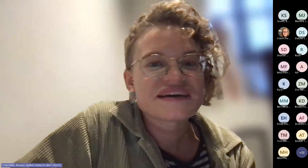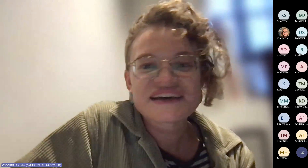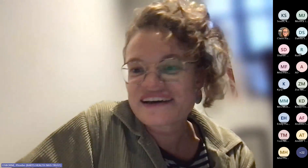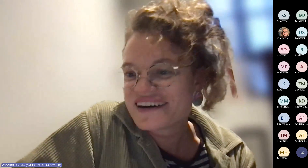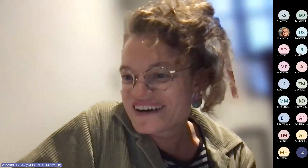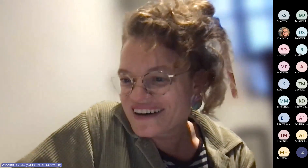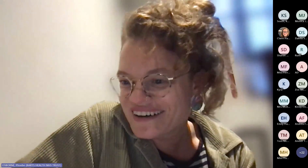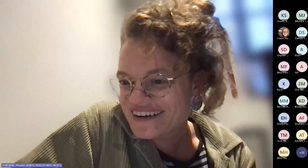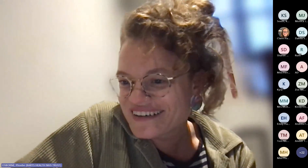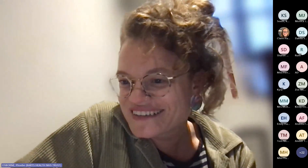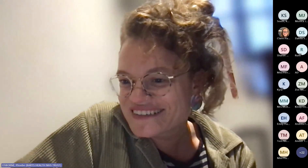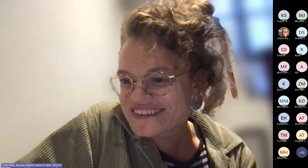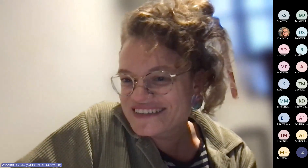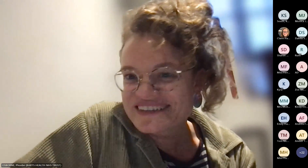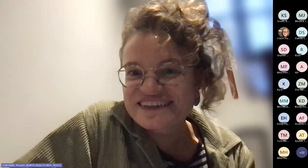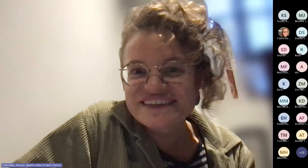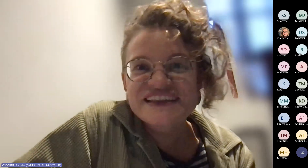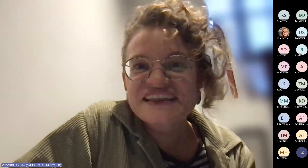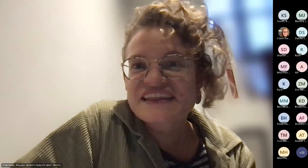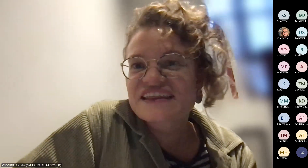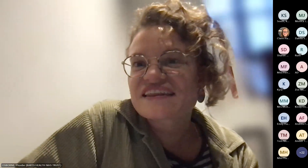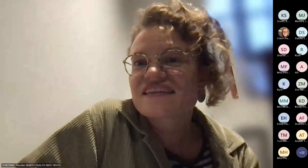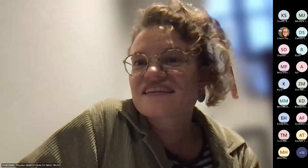See if I can do it.